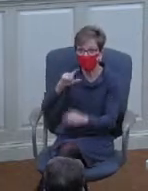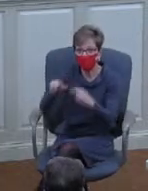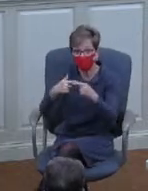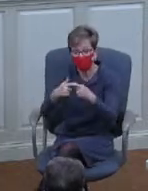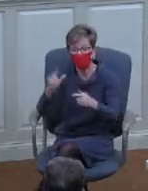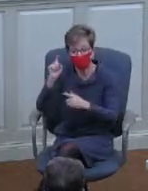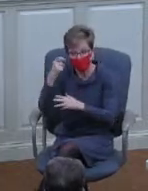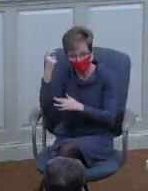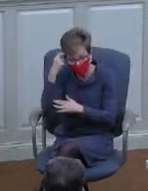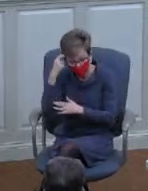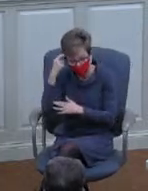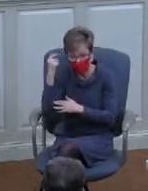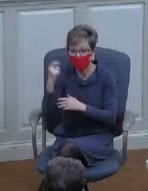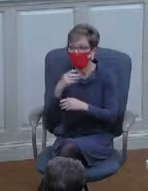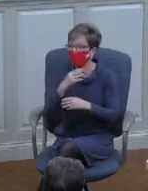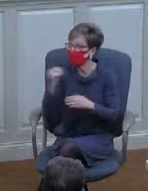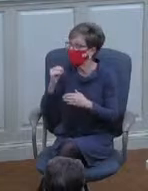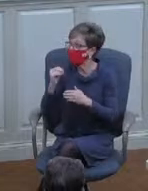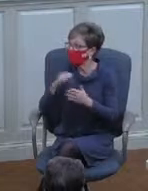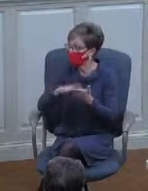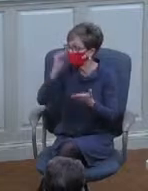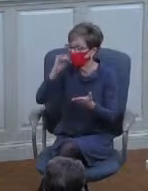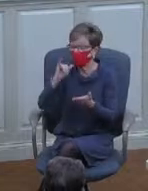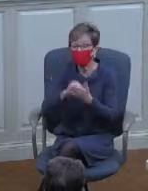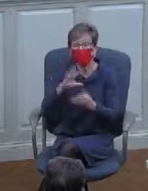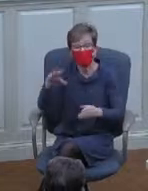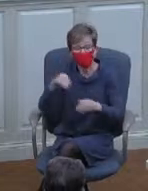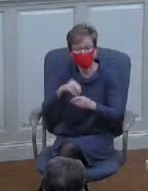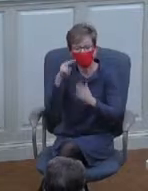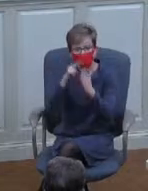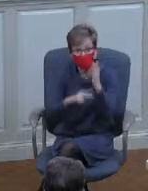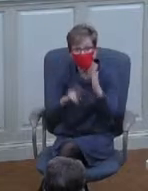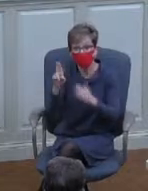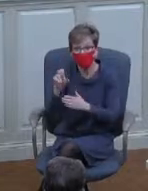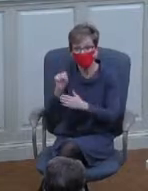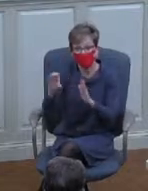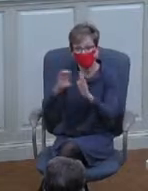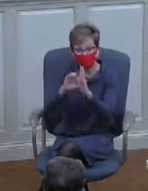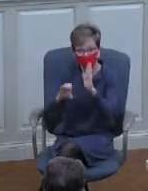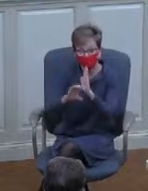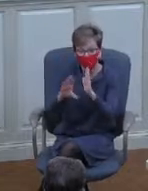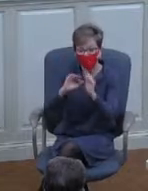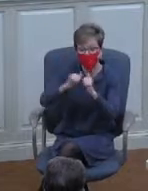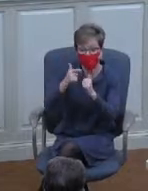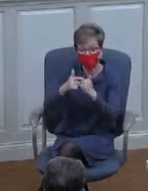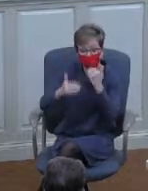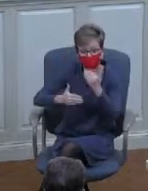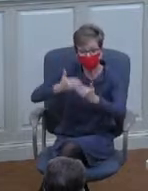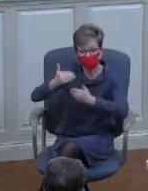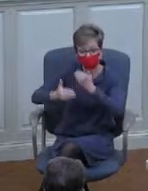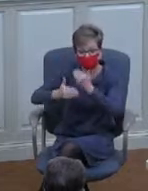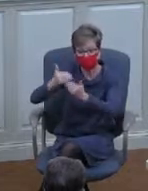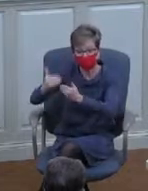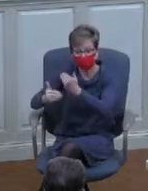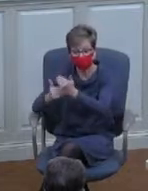protect us. This should include reading the U.S. Constitution and its evolution